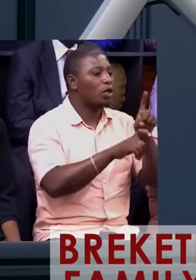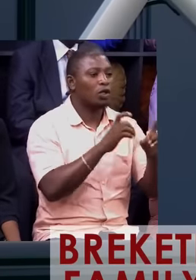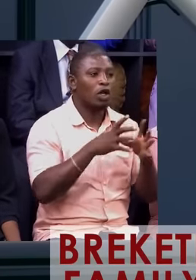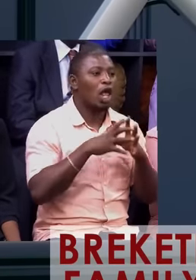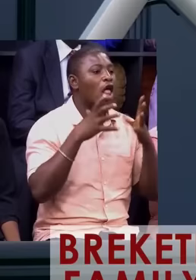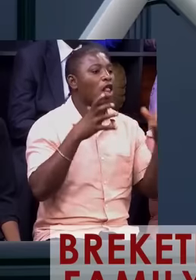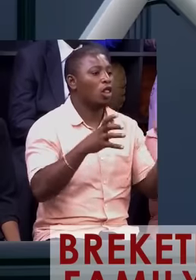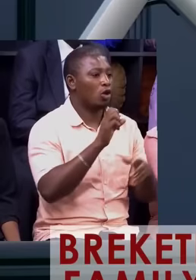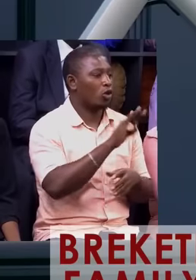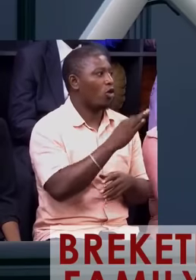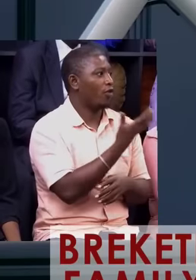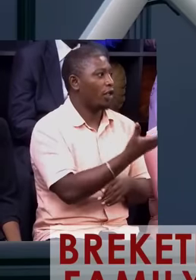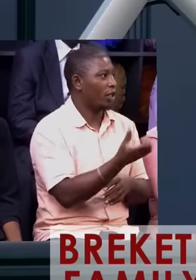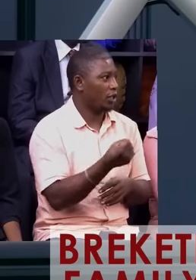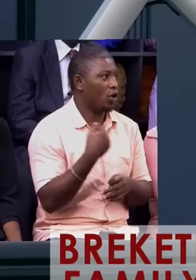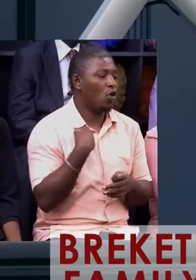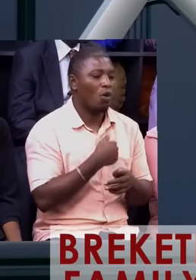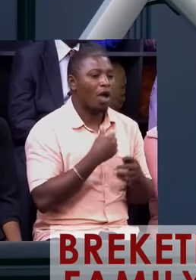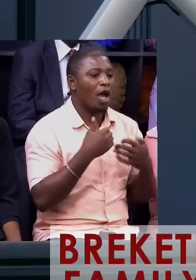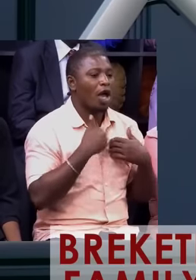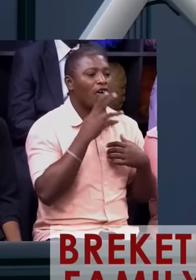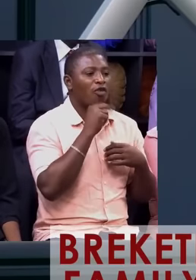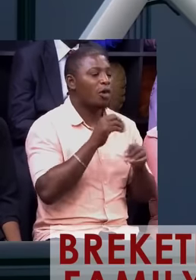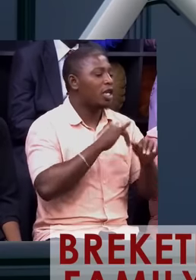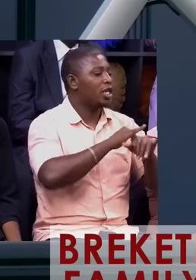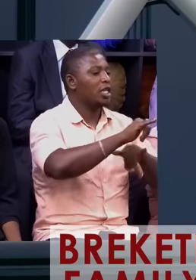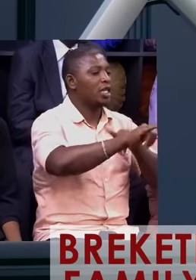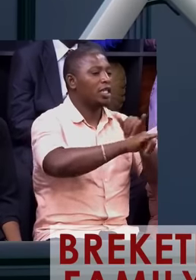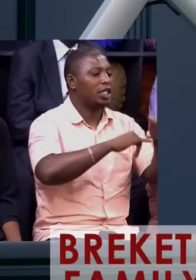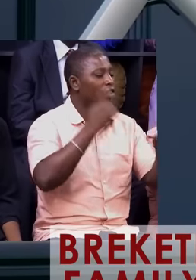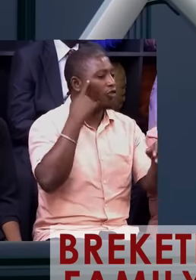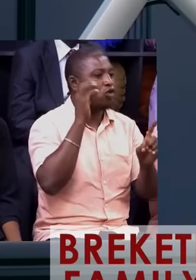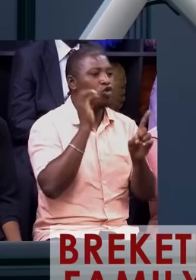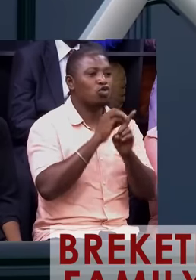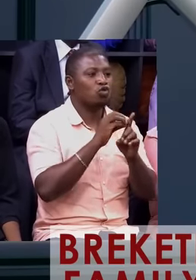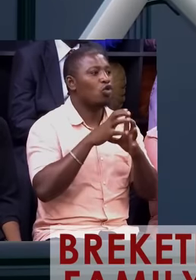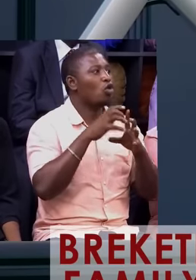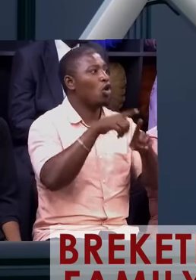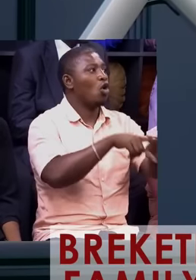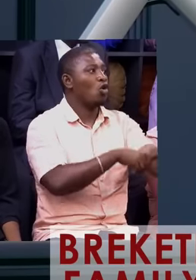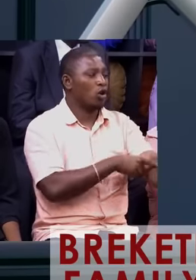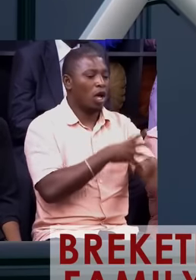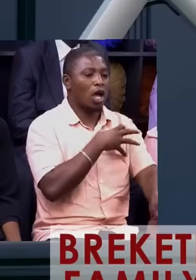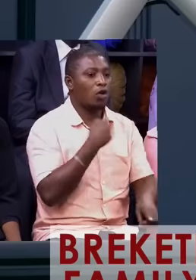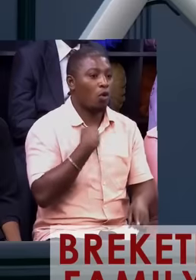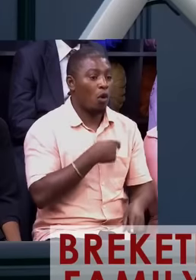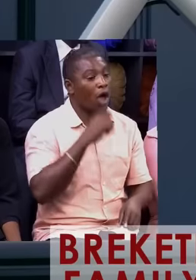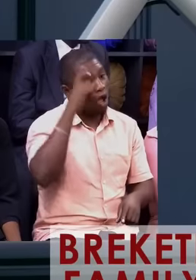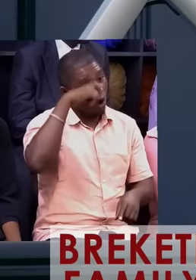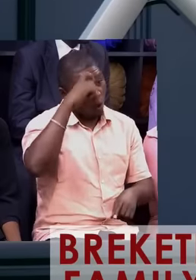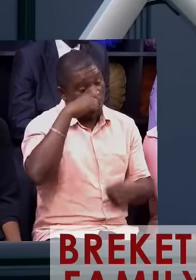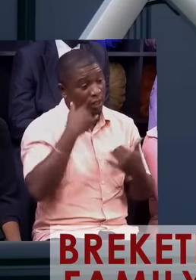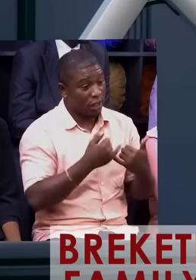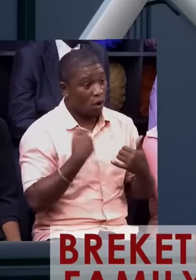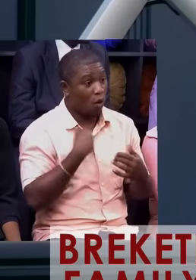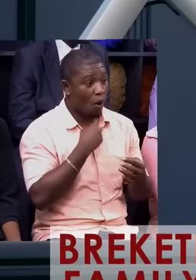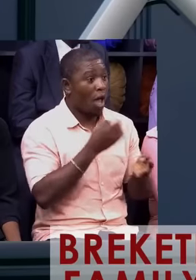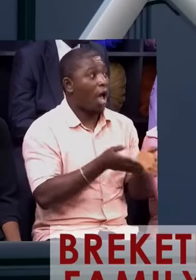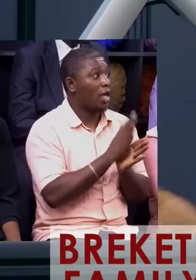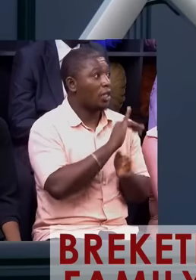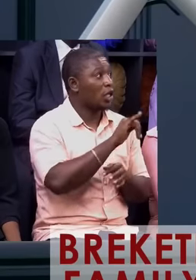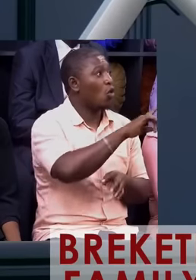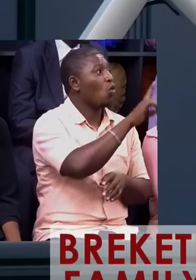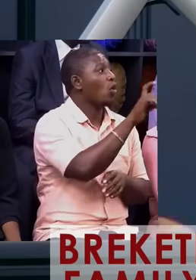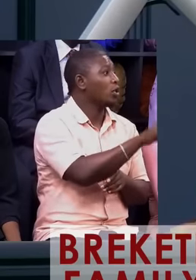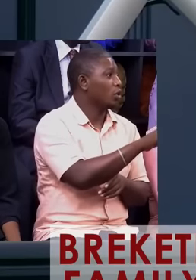things we have been deceived for too long a time sir and we don't the wise now so we are asking questions